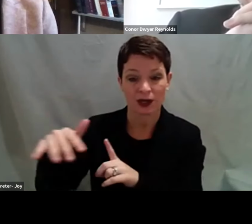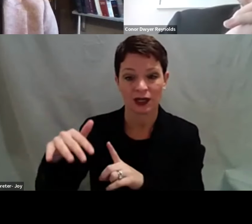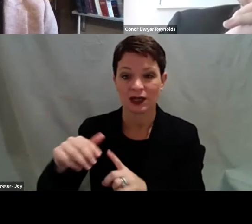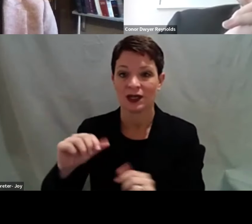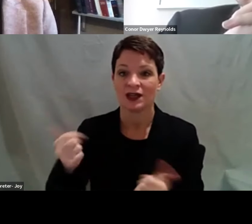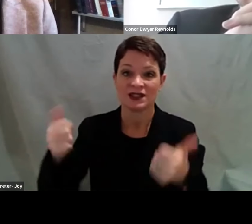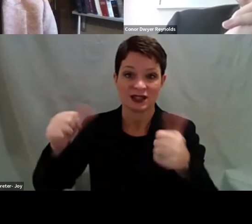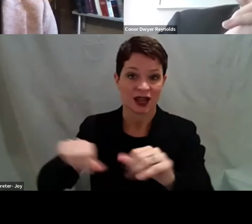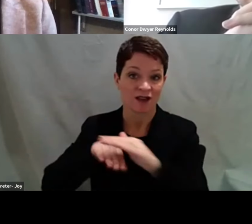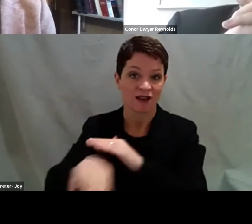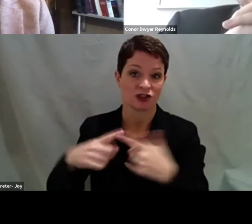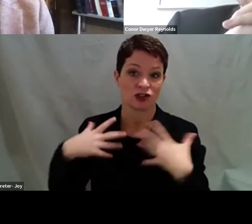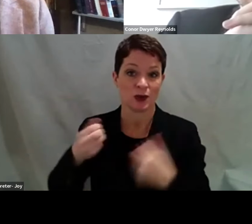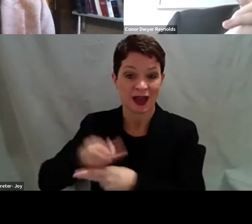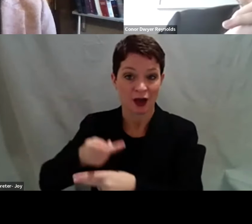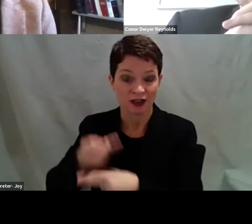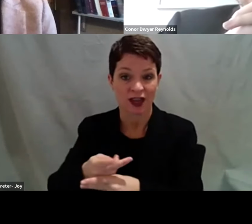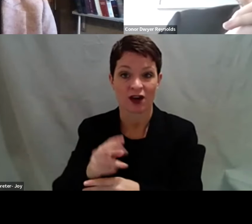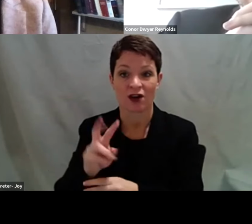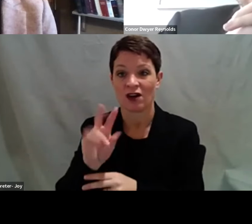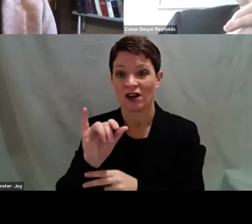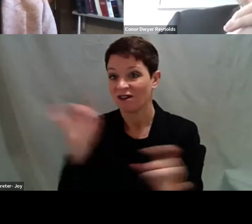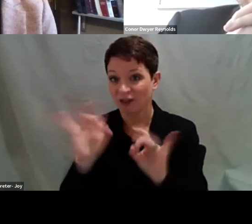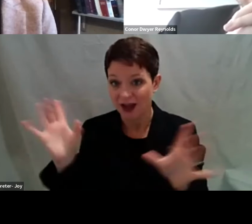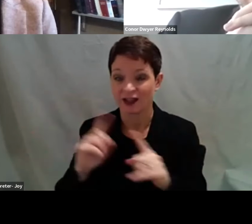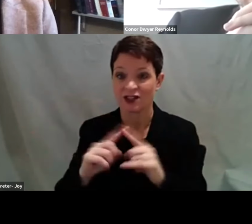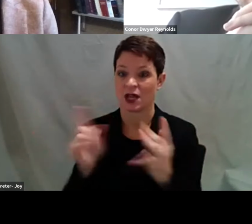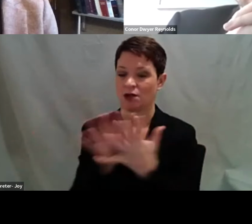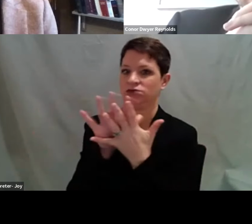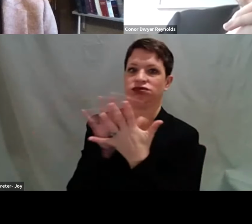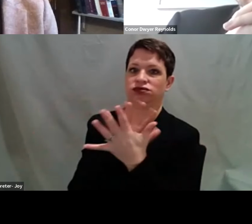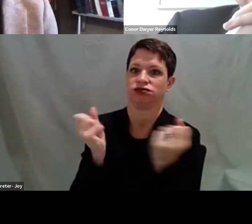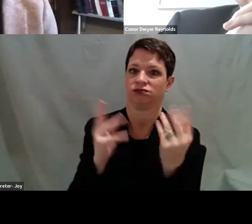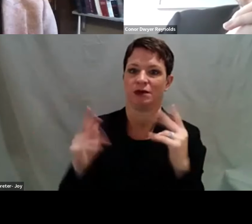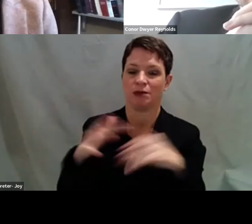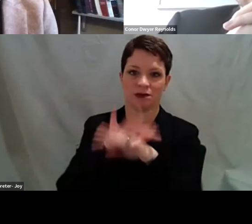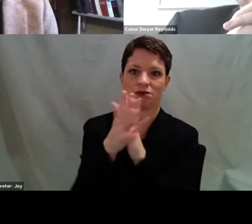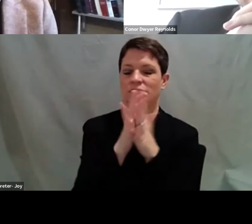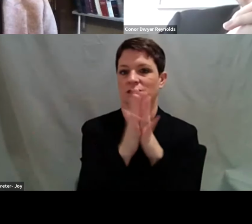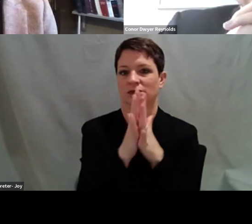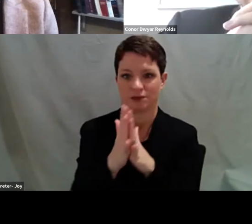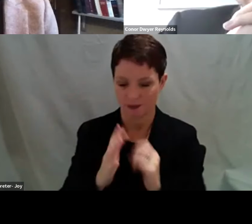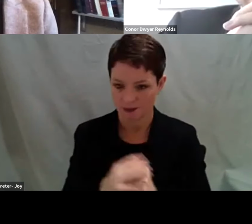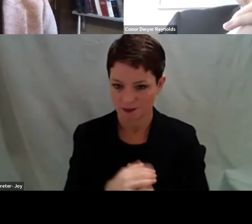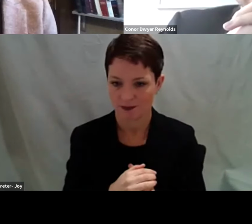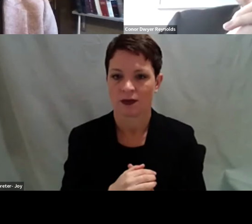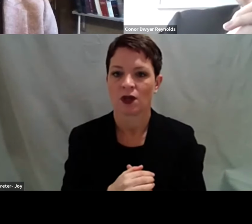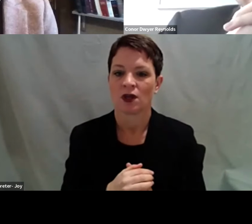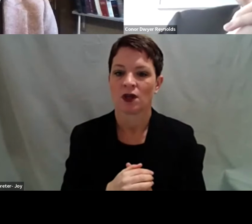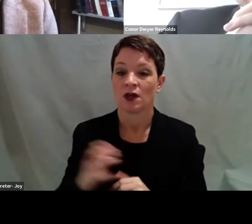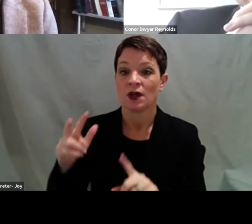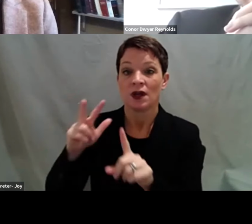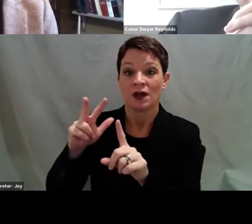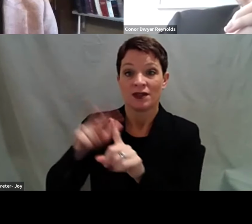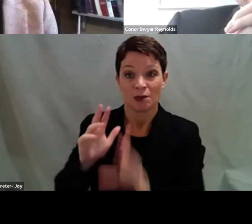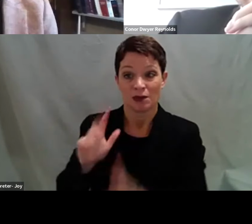denials of access to healthcare, violence, and overcrowding. So in reviewing the plaintiff's